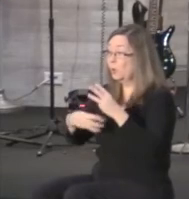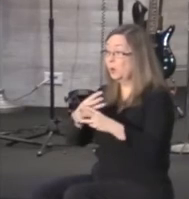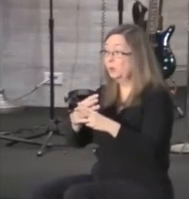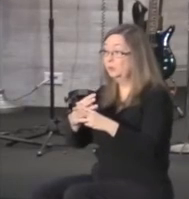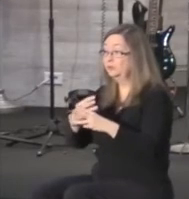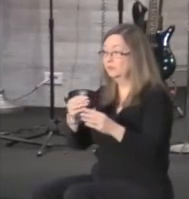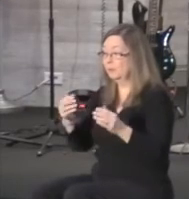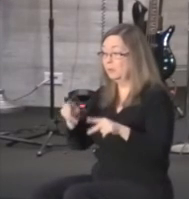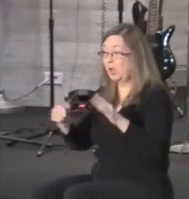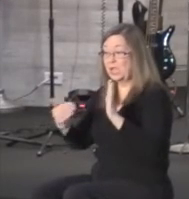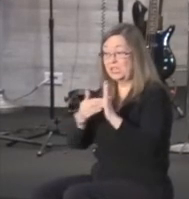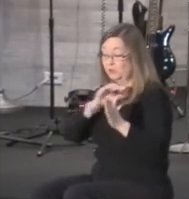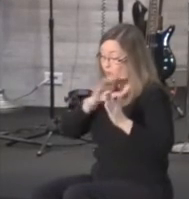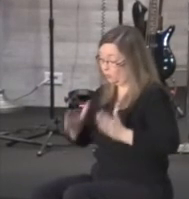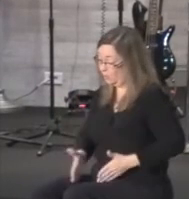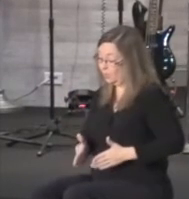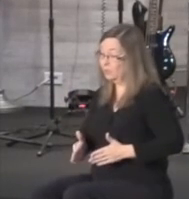especially against Christians and Christianity.